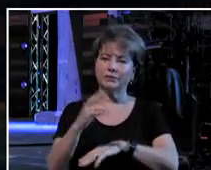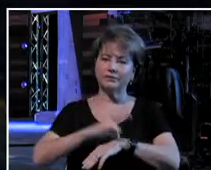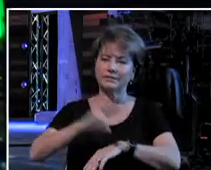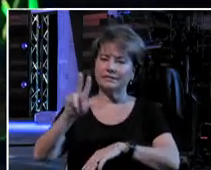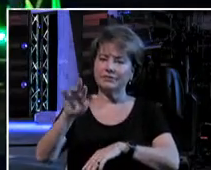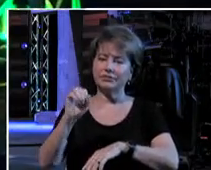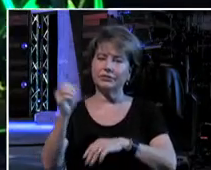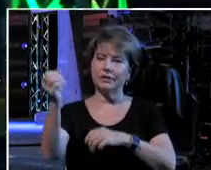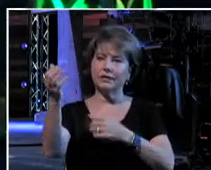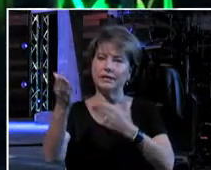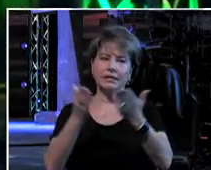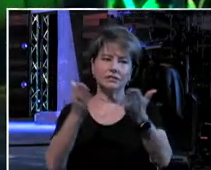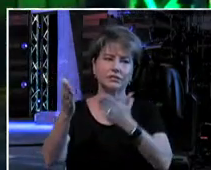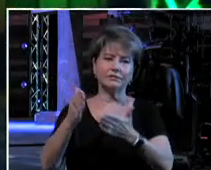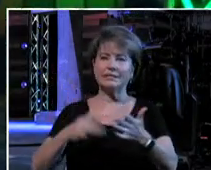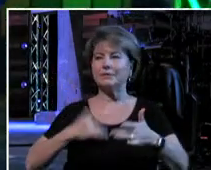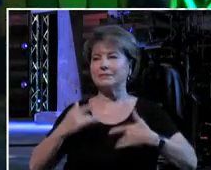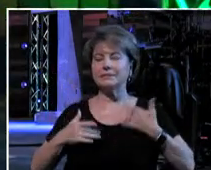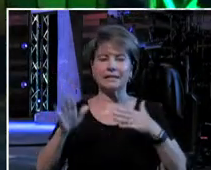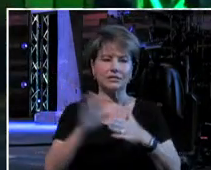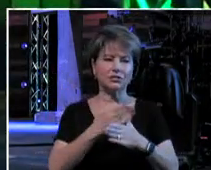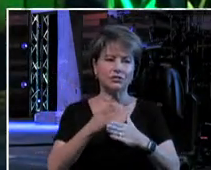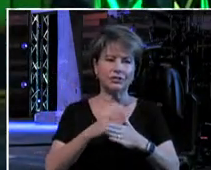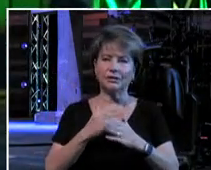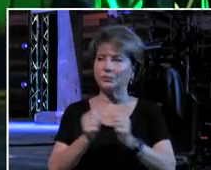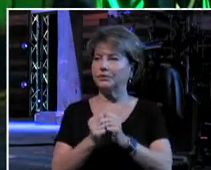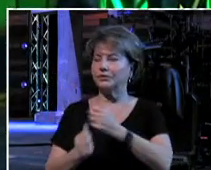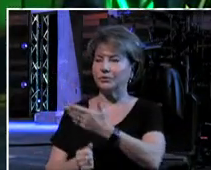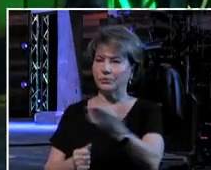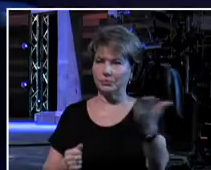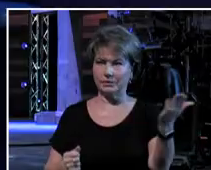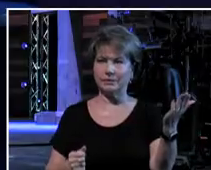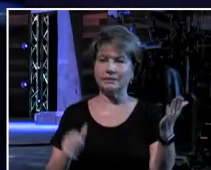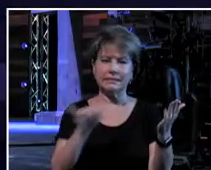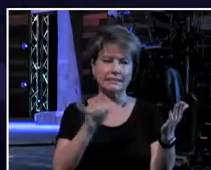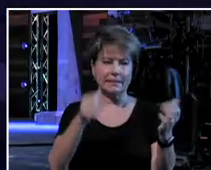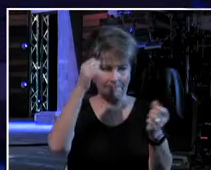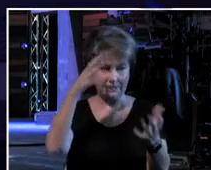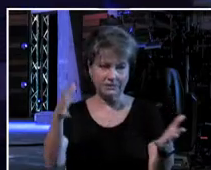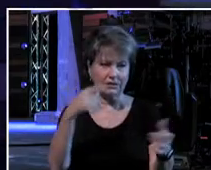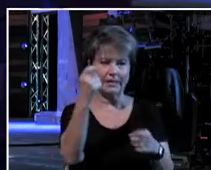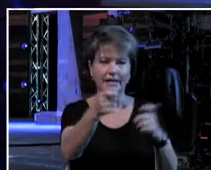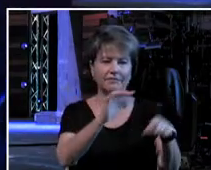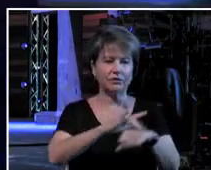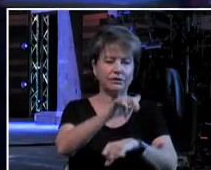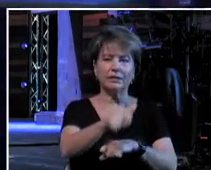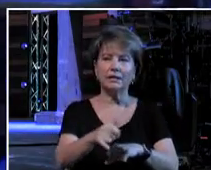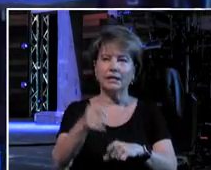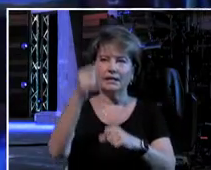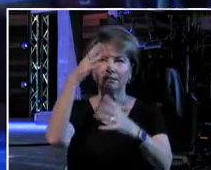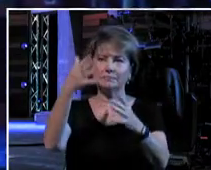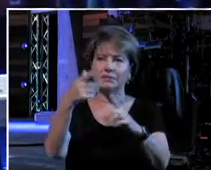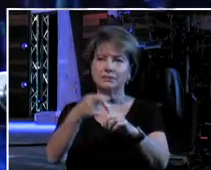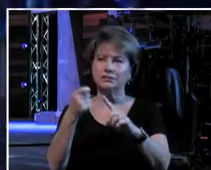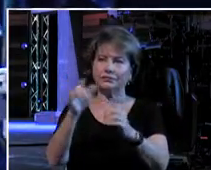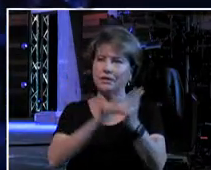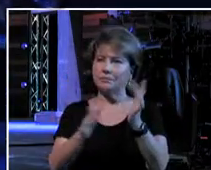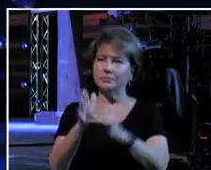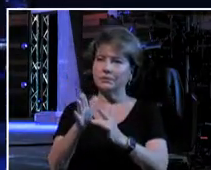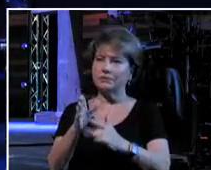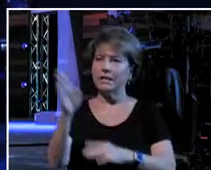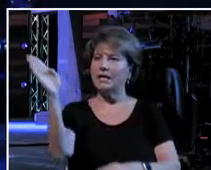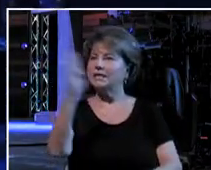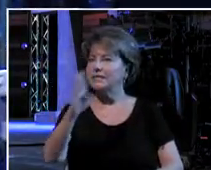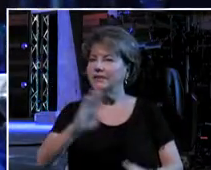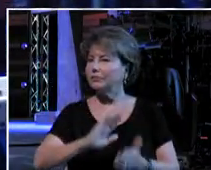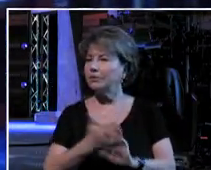really excited to share it again, and I'm excited to share it with you. It's a message from Jesus, and it's this, never be